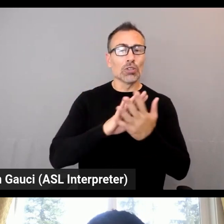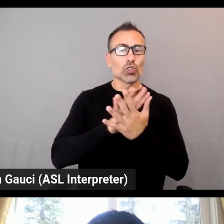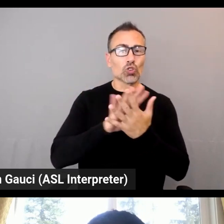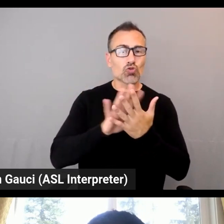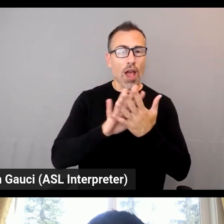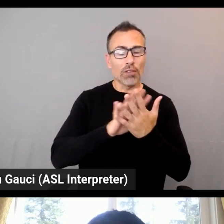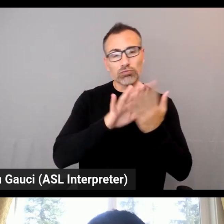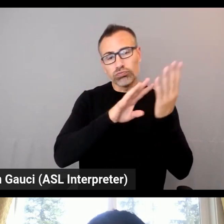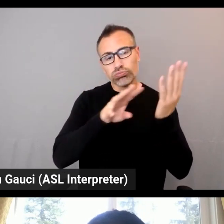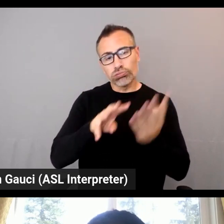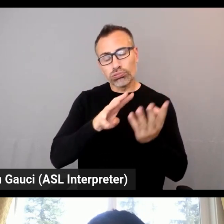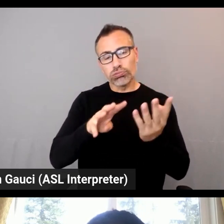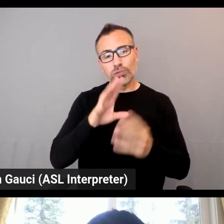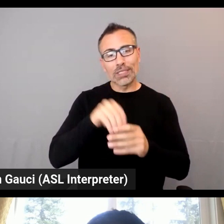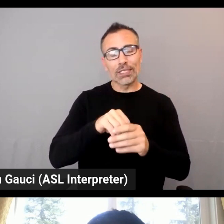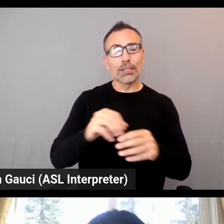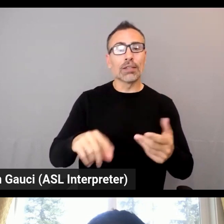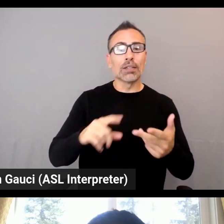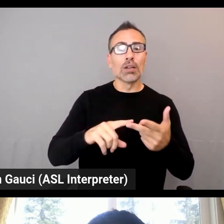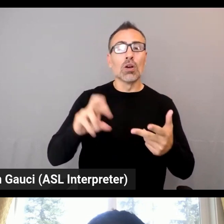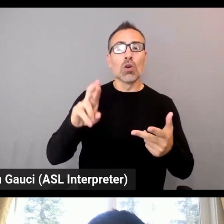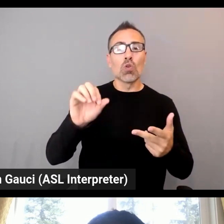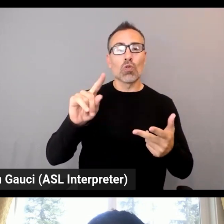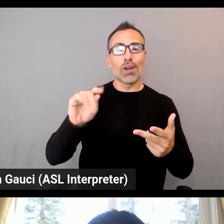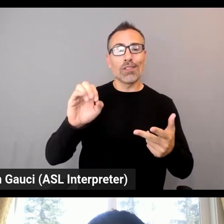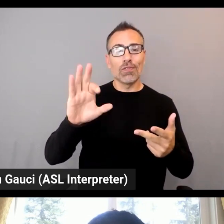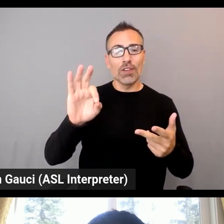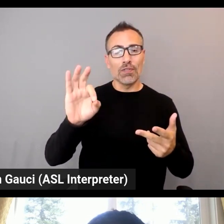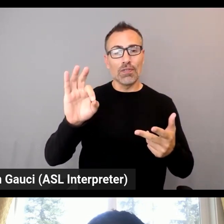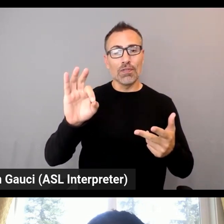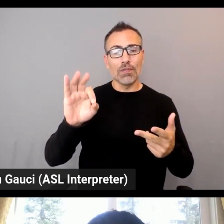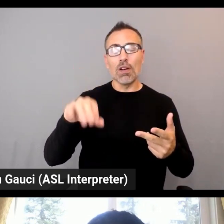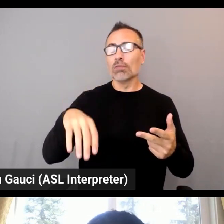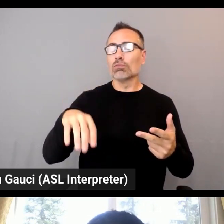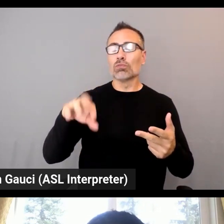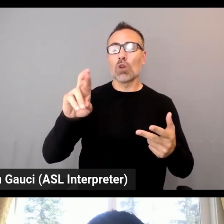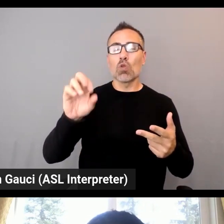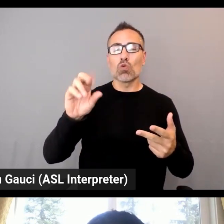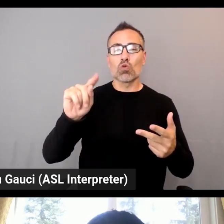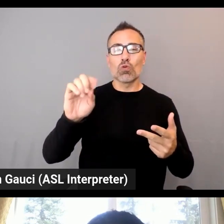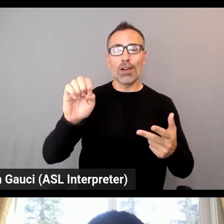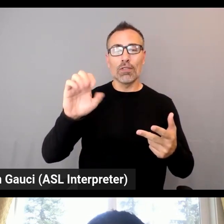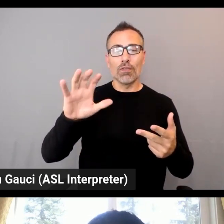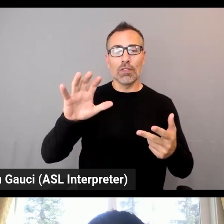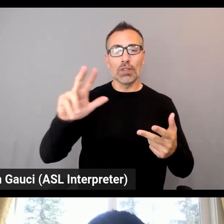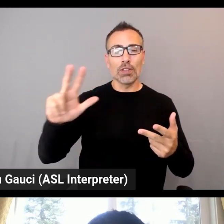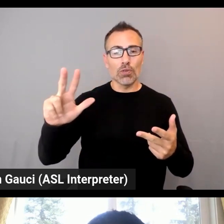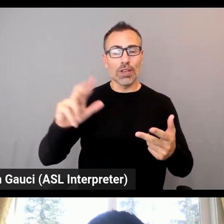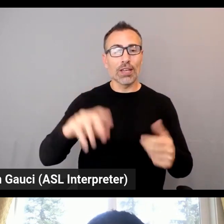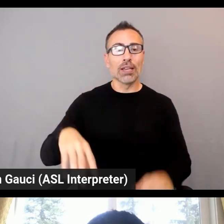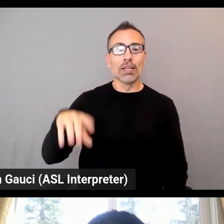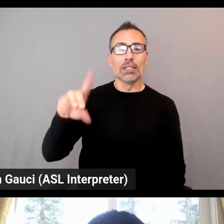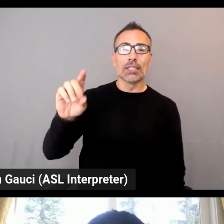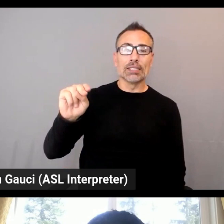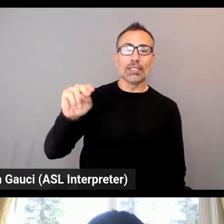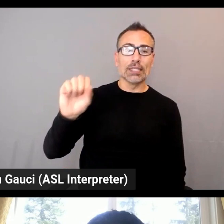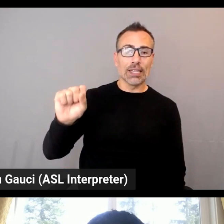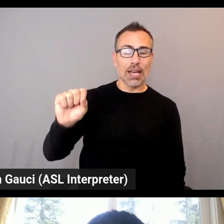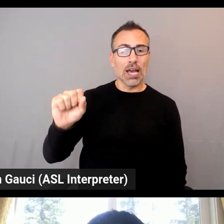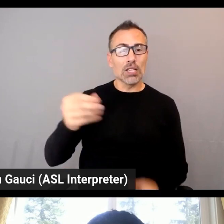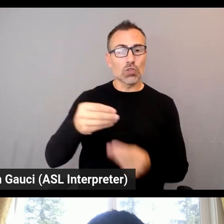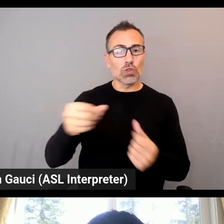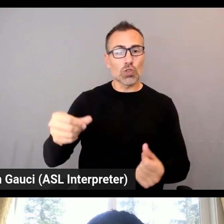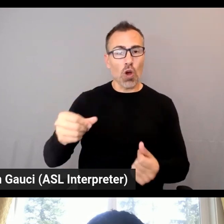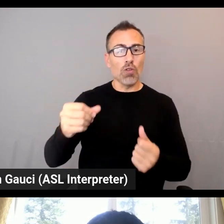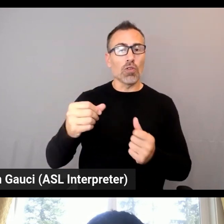out of a VPC. Route 53 being DNS resolver logs. So, if something is resolving a host name